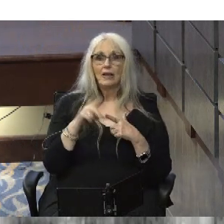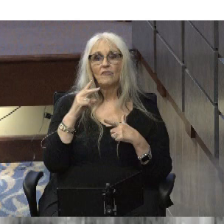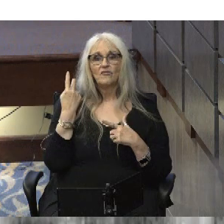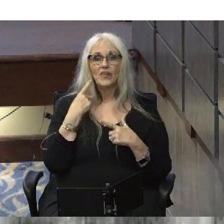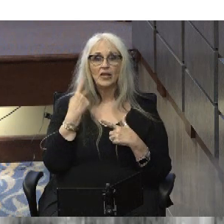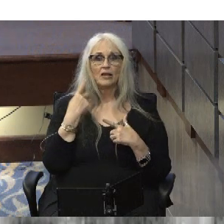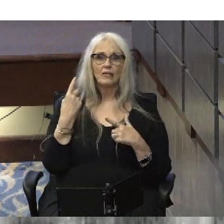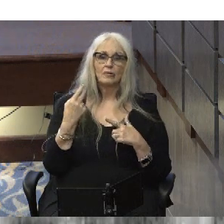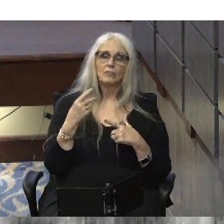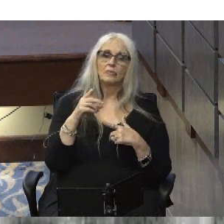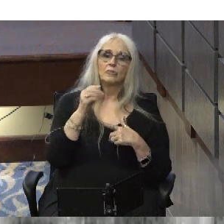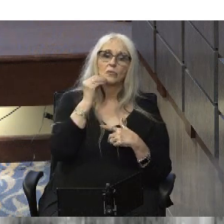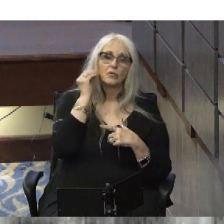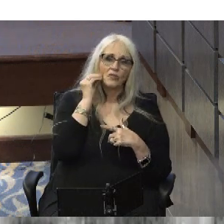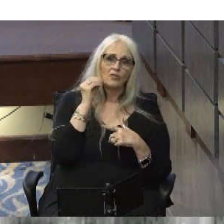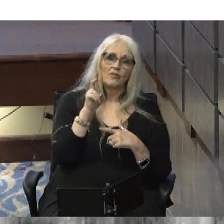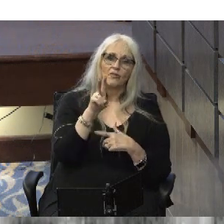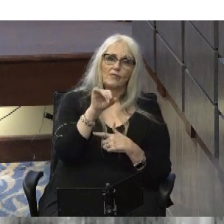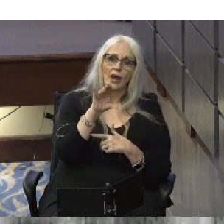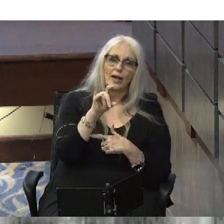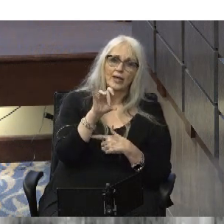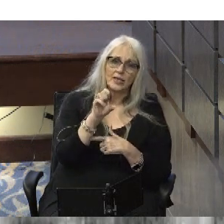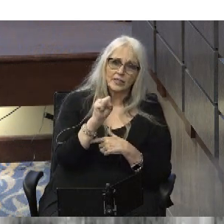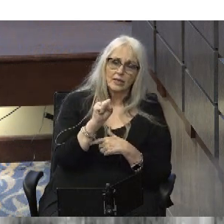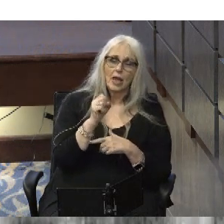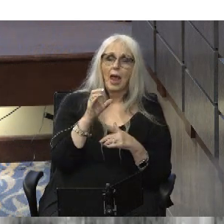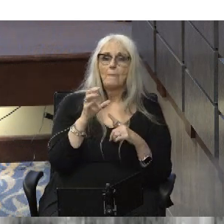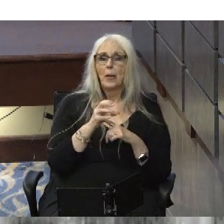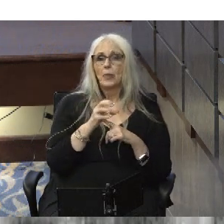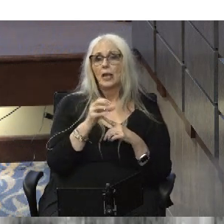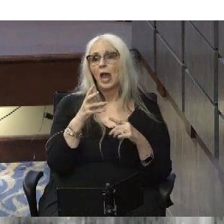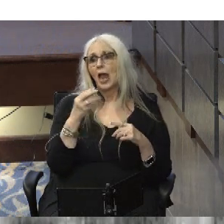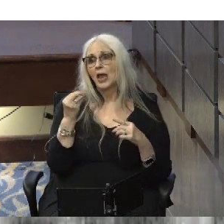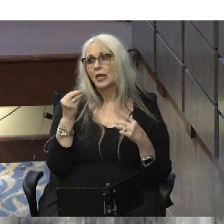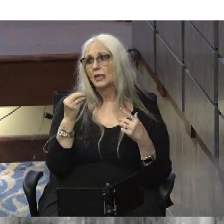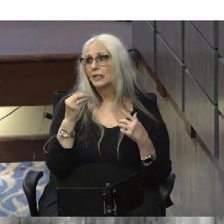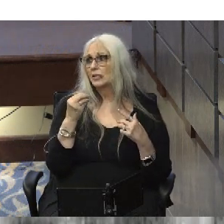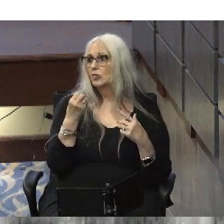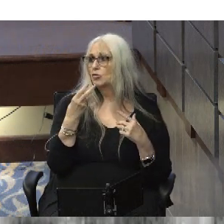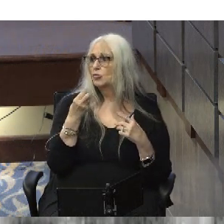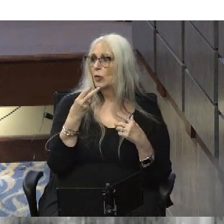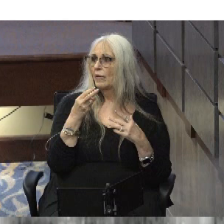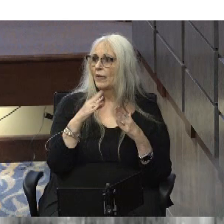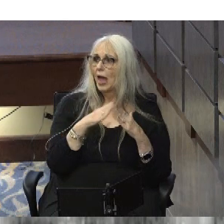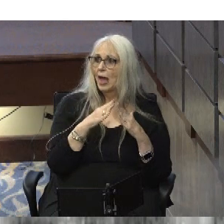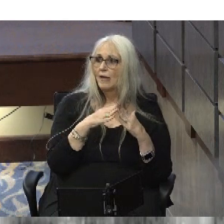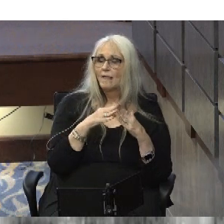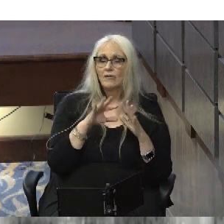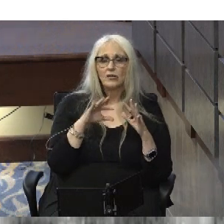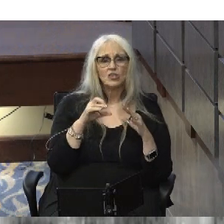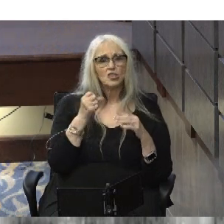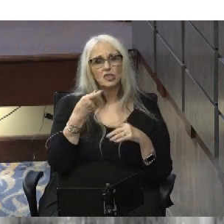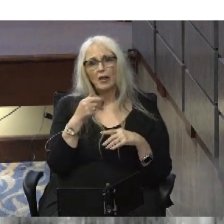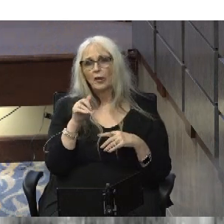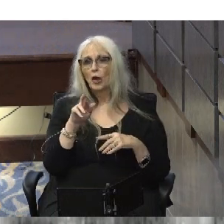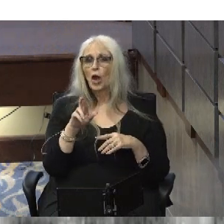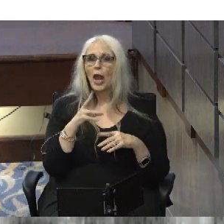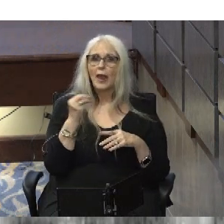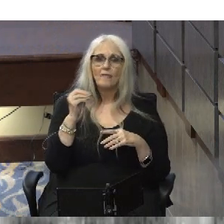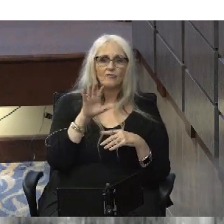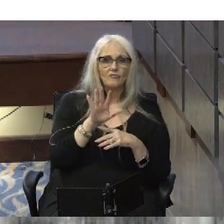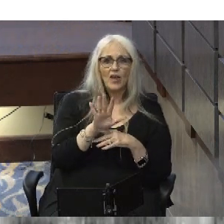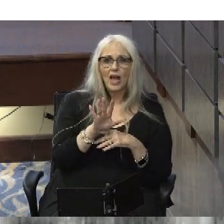is also a qualifying population. 12 were sheltered, 12 households or families were sheltered, and then 5